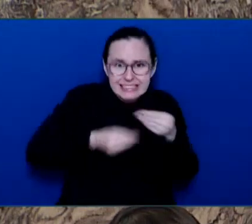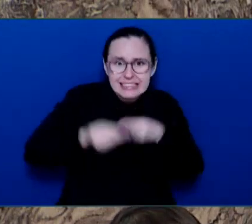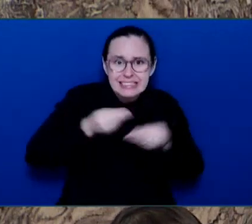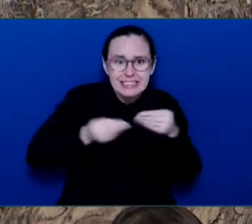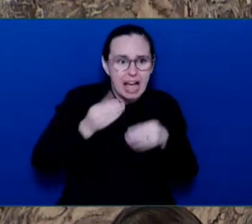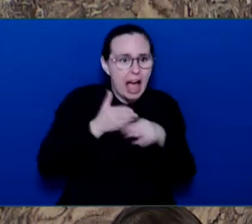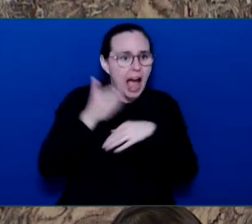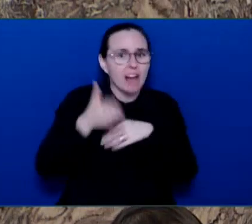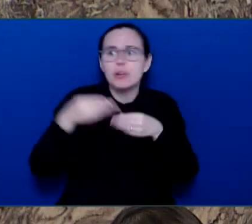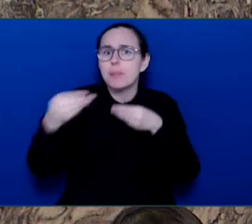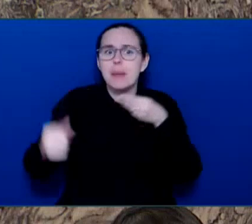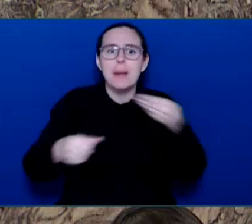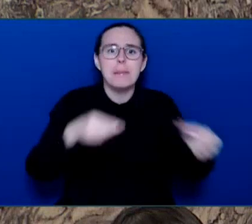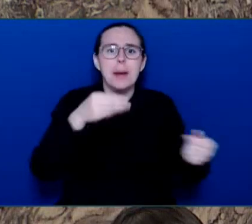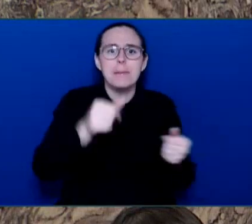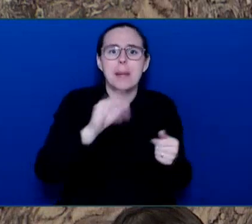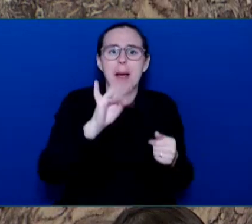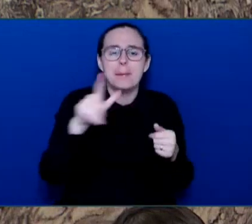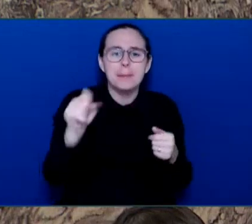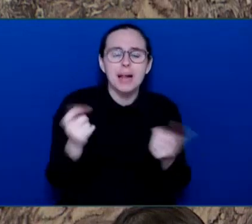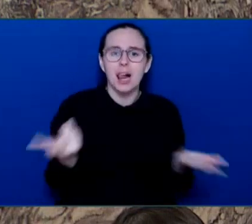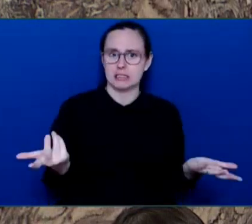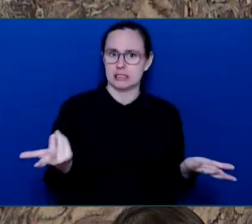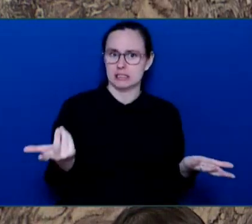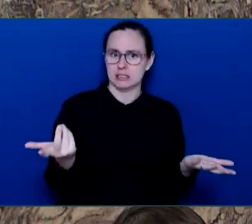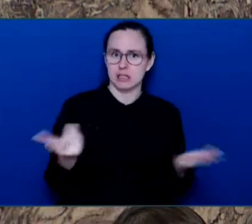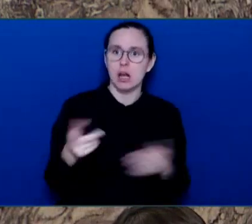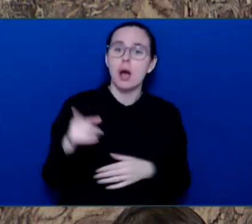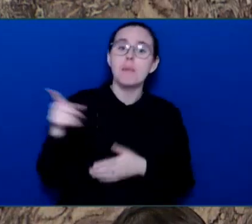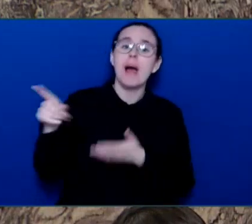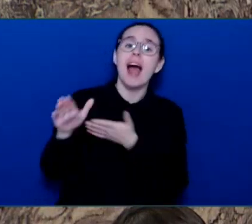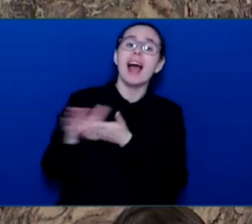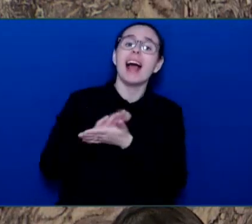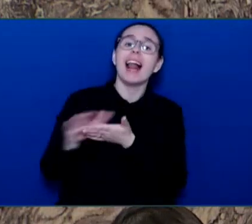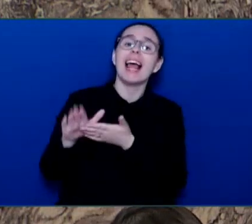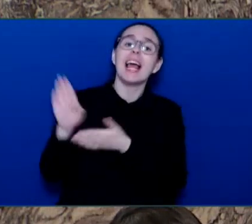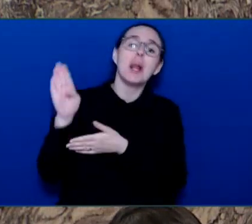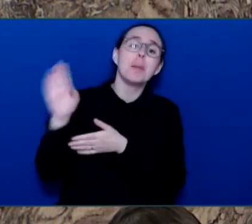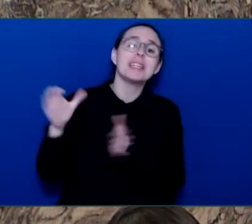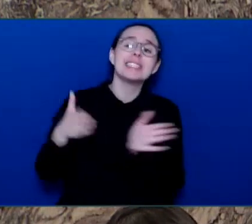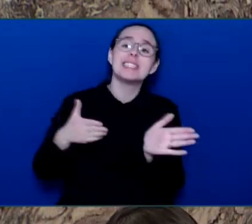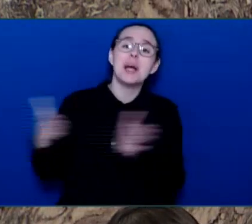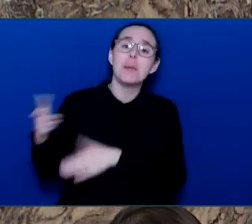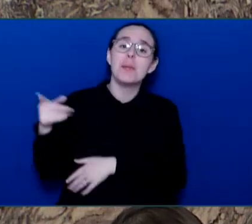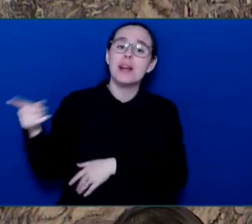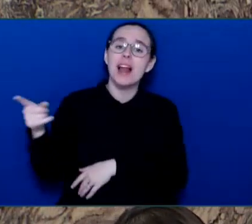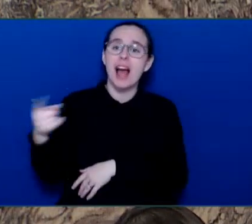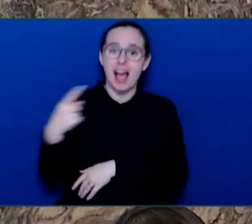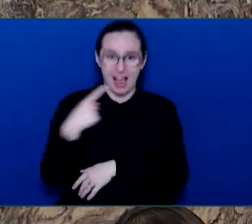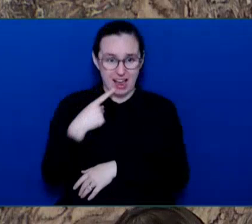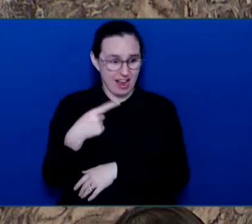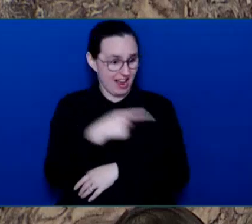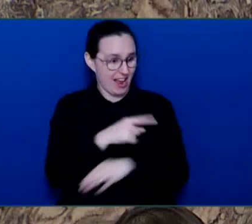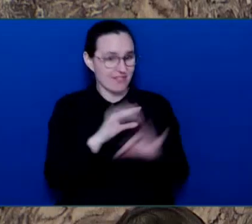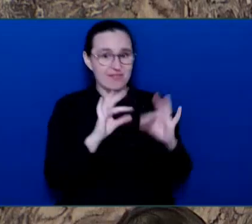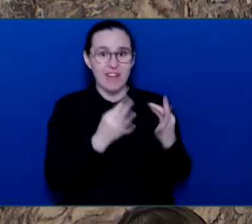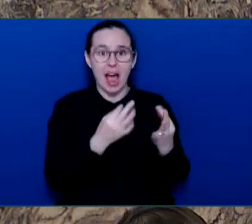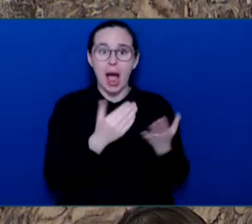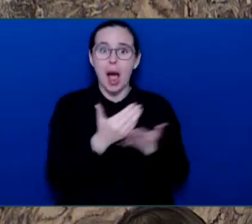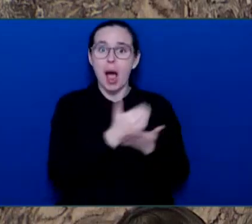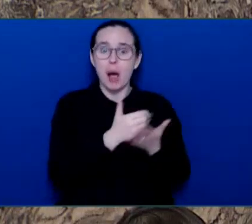staggering $11,000 cut in their household incomes every year. That's a direct blow to those hanging on and